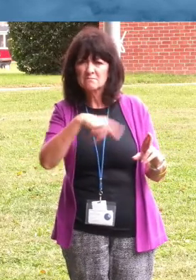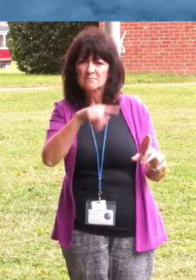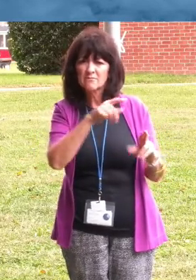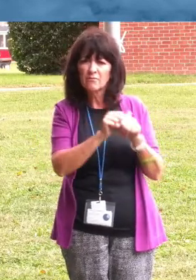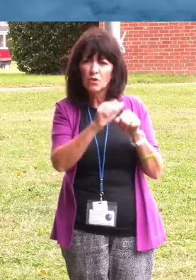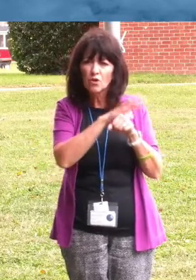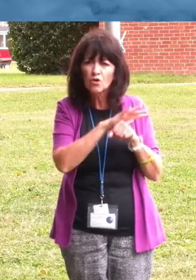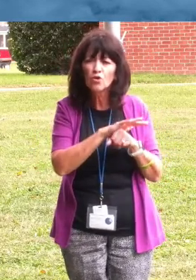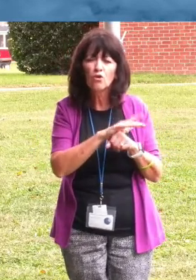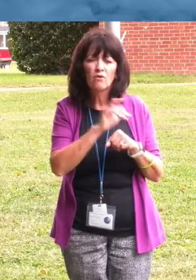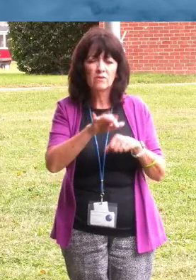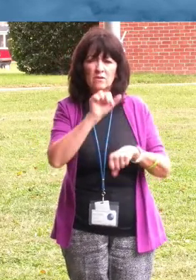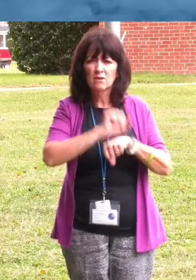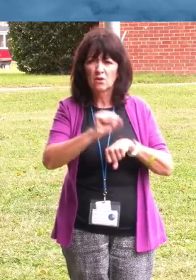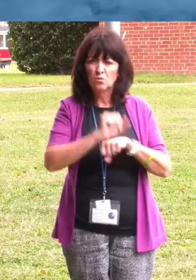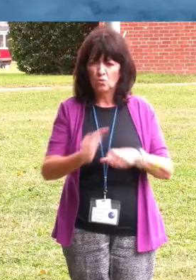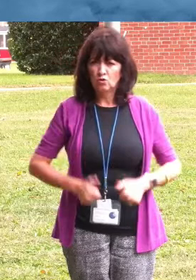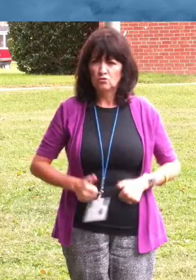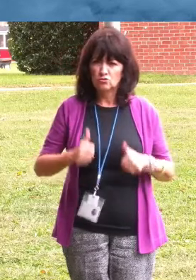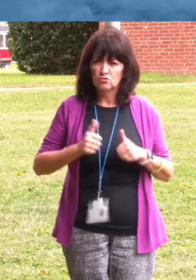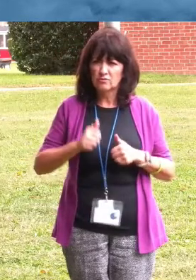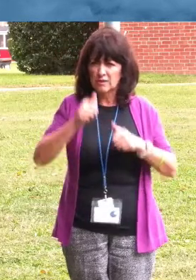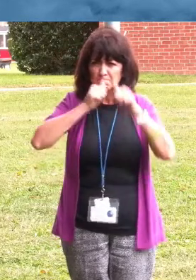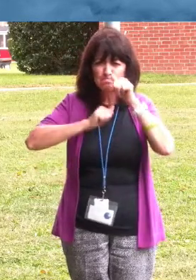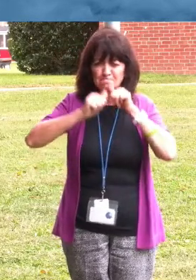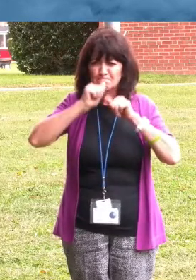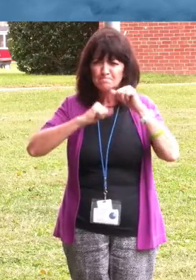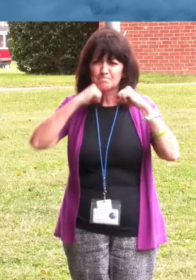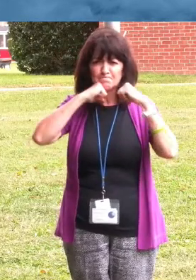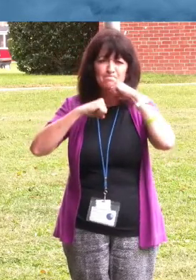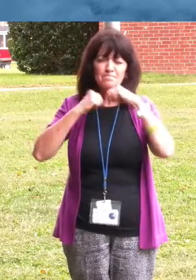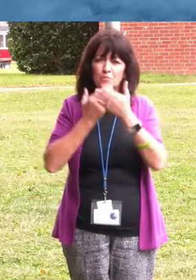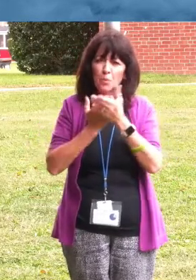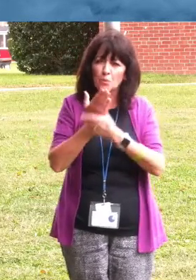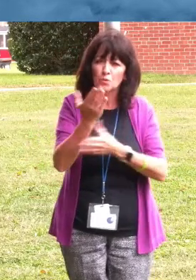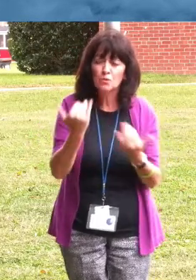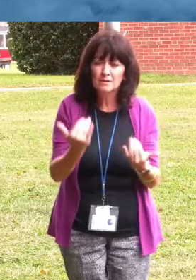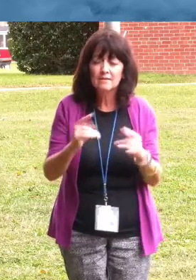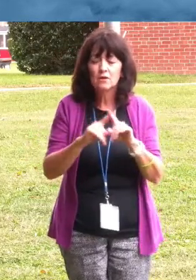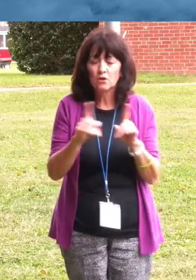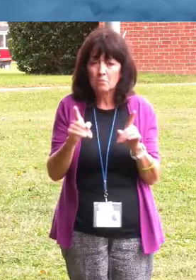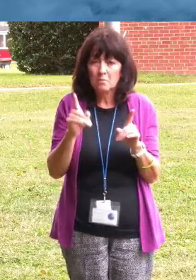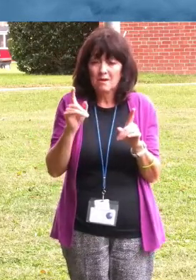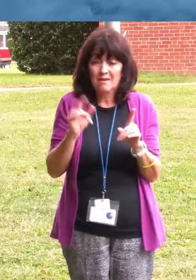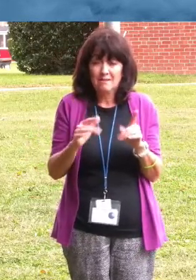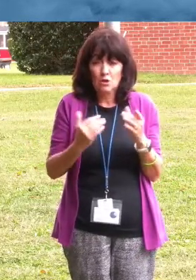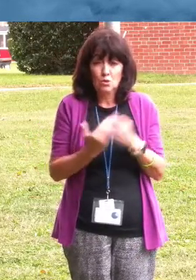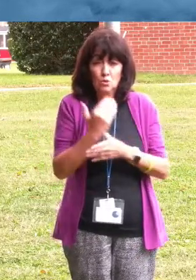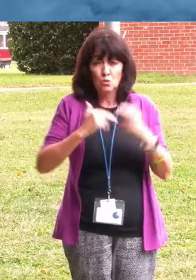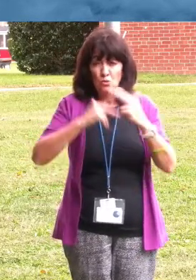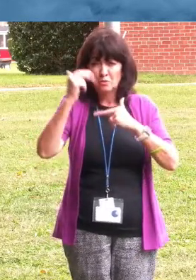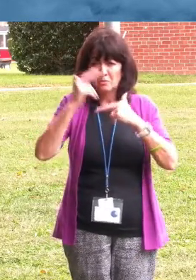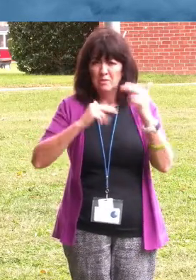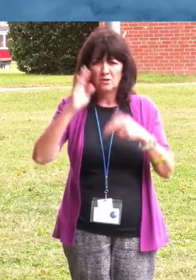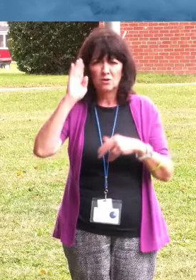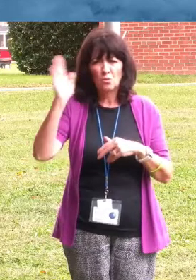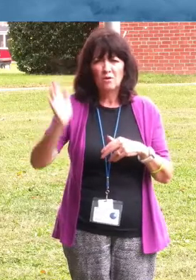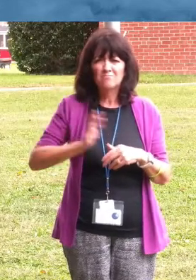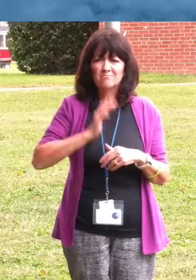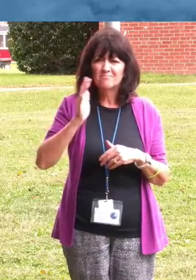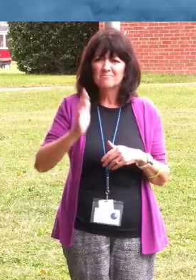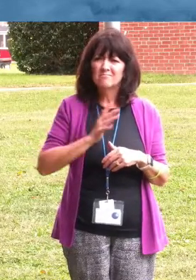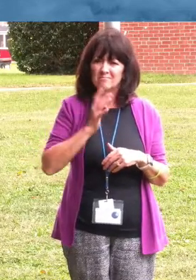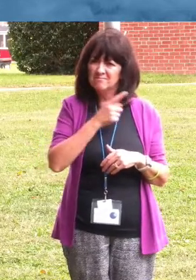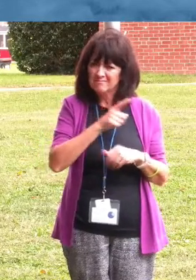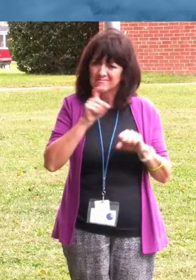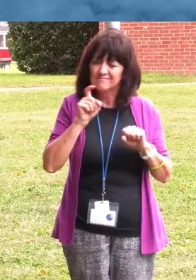and the work we've had to do now, but this will be state of the art and moving us forward into the next 20,